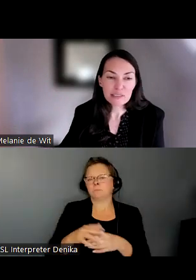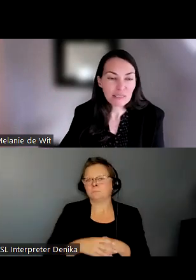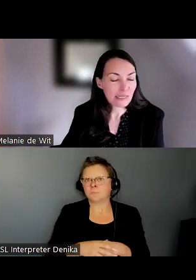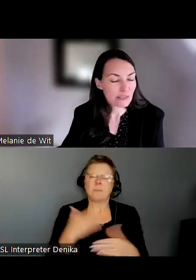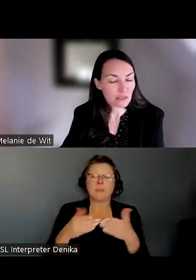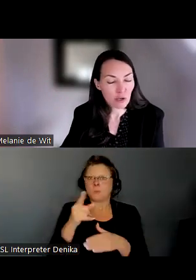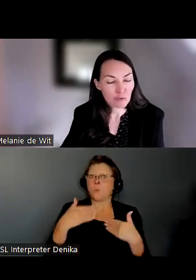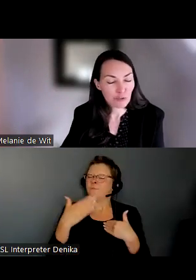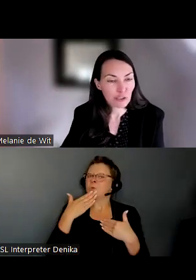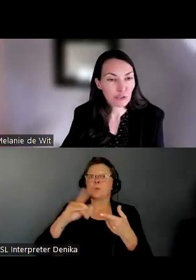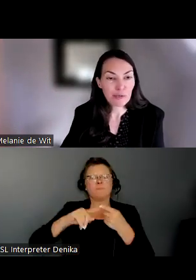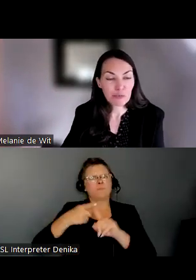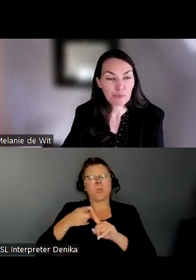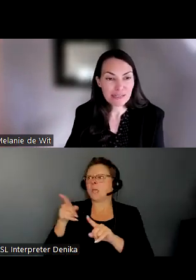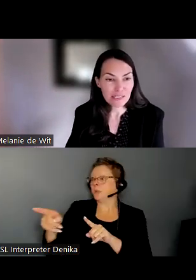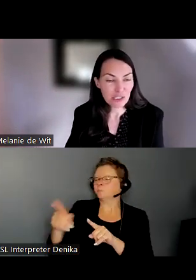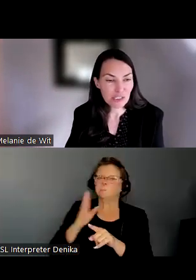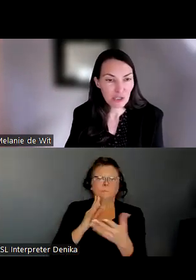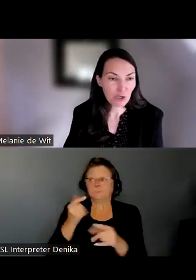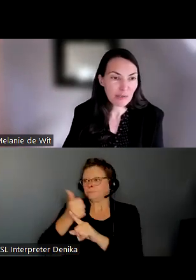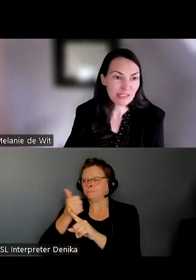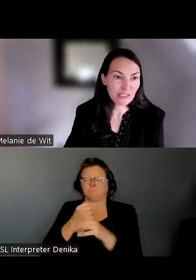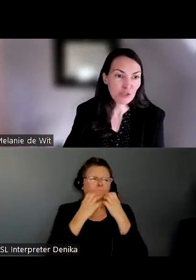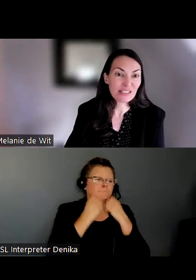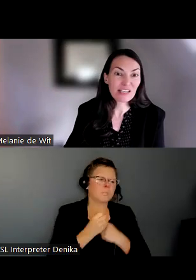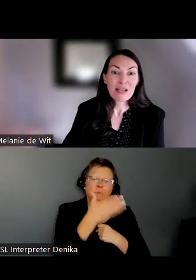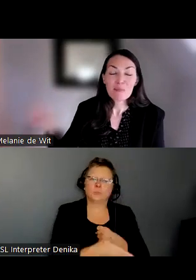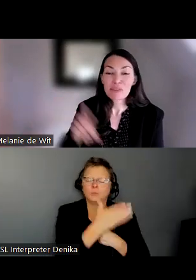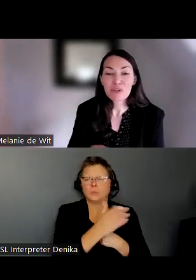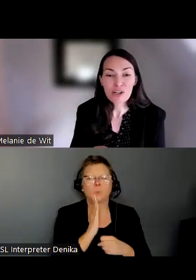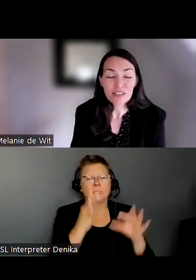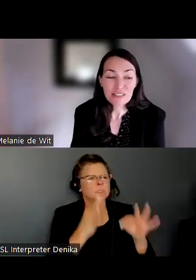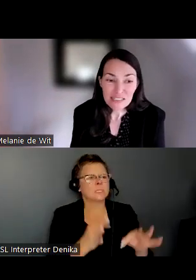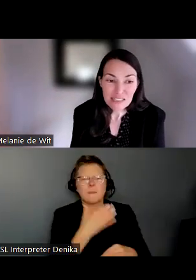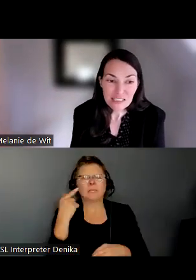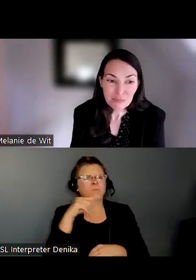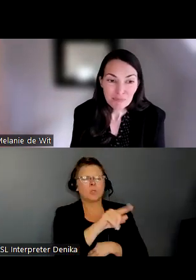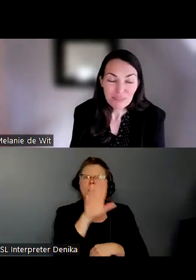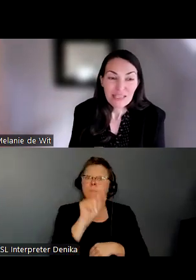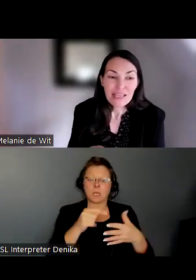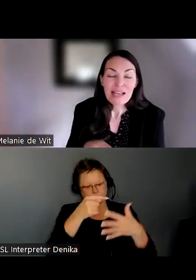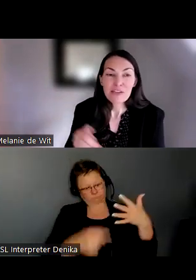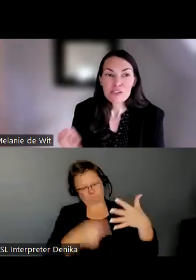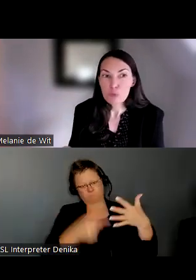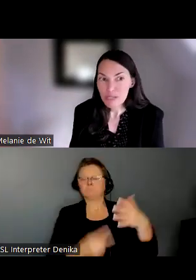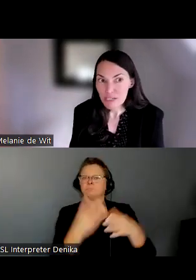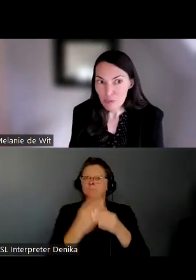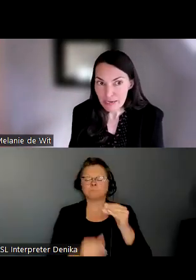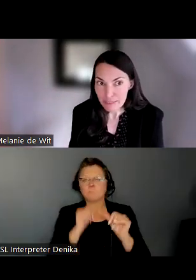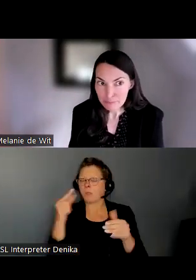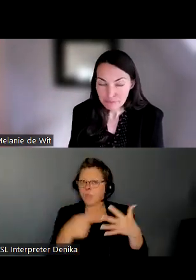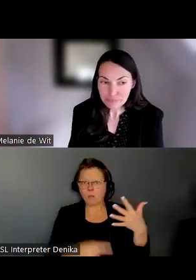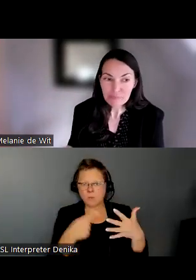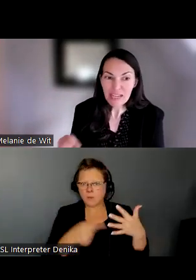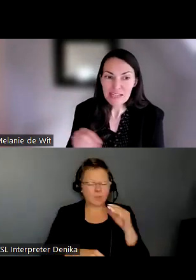who clearly cares a lot for you and would make decisions in your best interest, but they're not on the list. And there's no